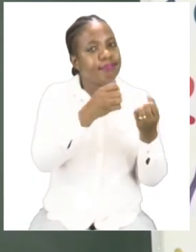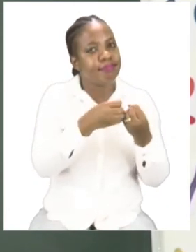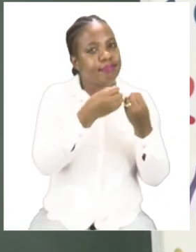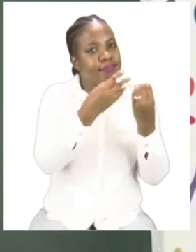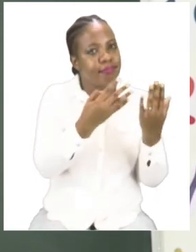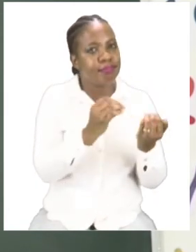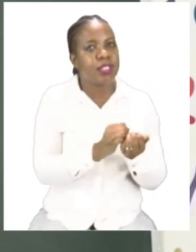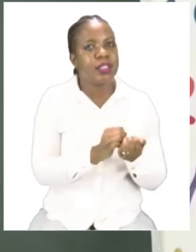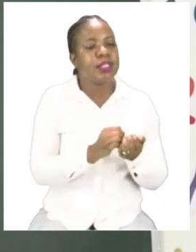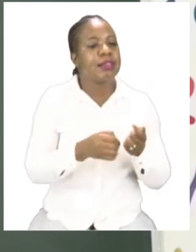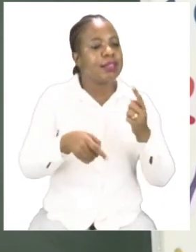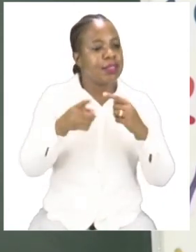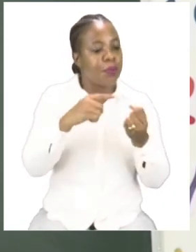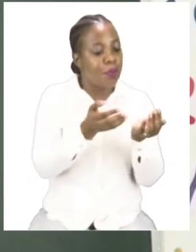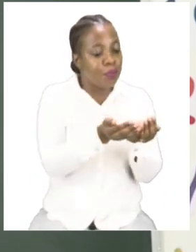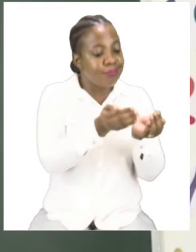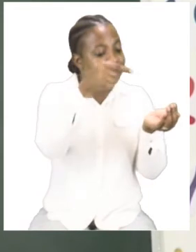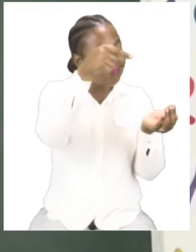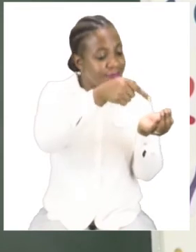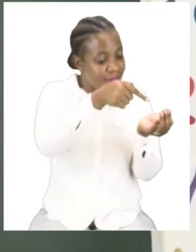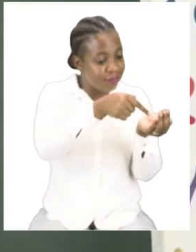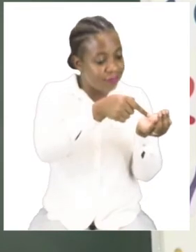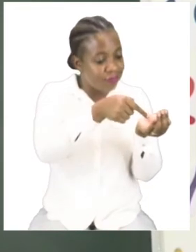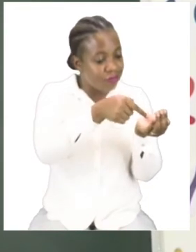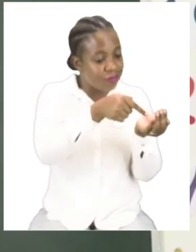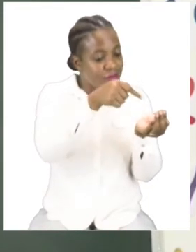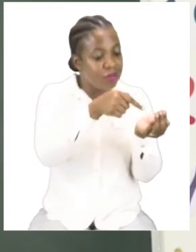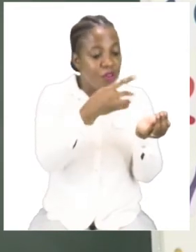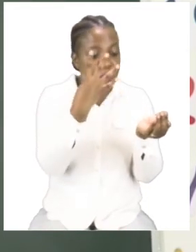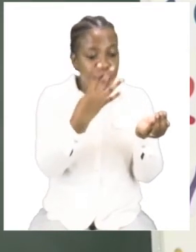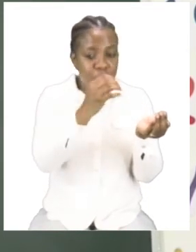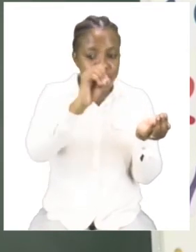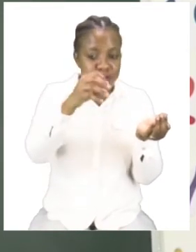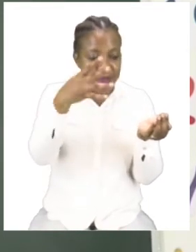together. You with your biscuits and me with my sweets. Let's go.